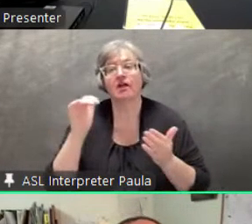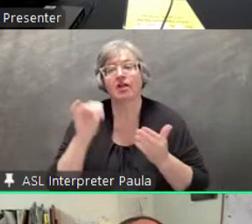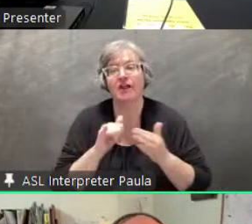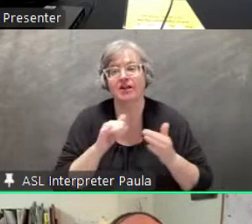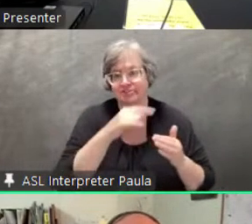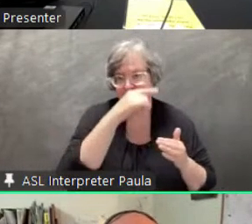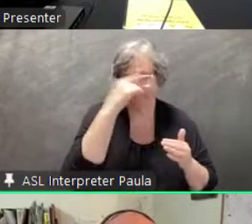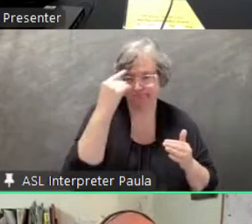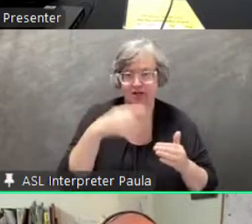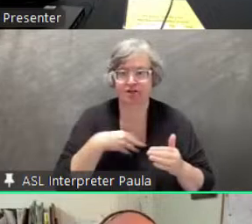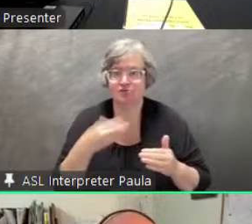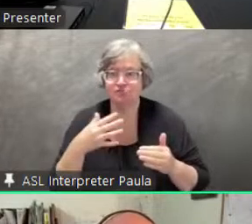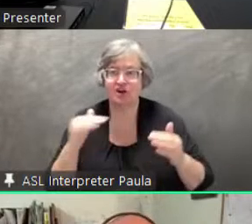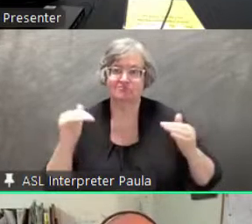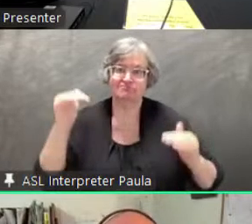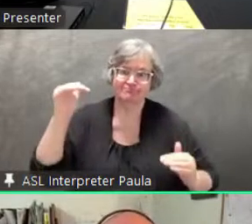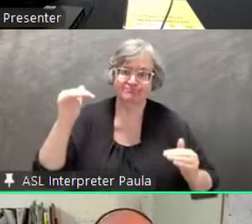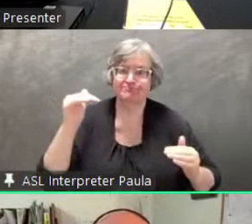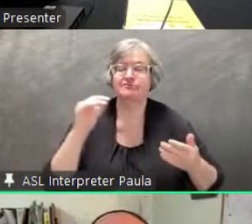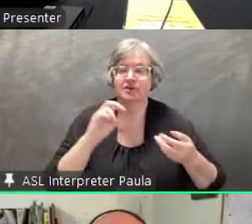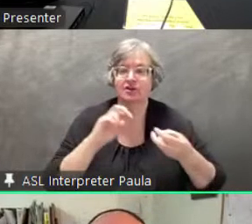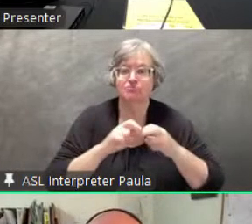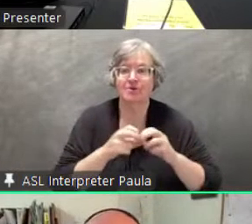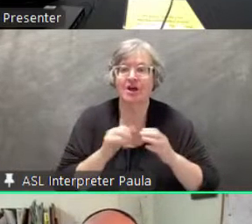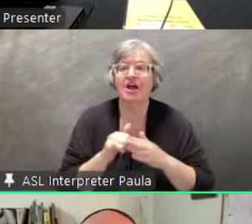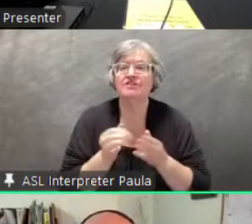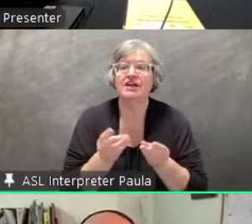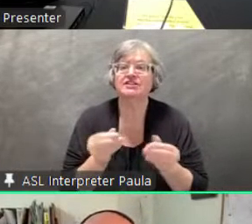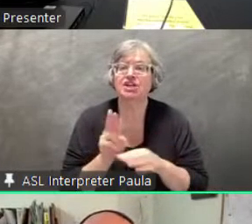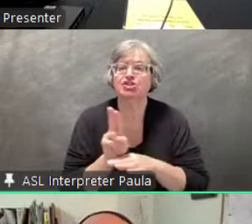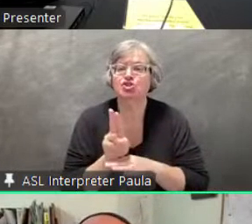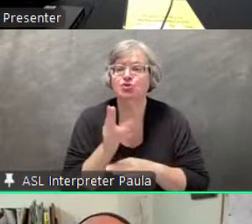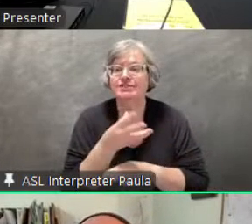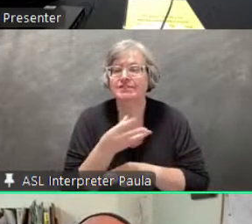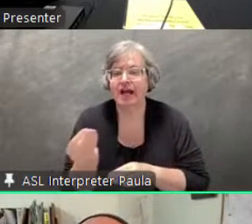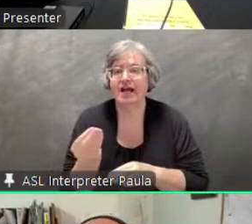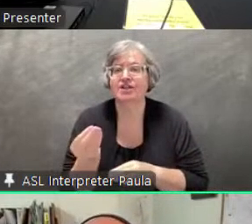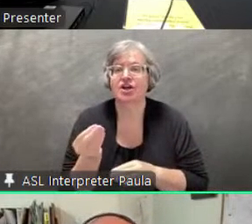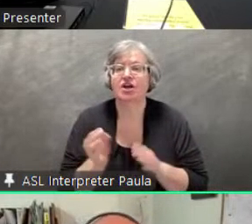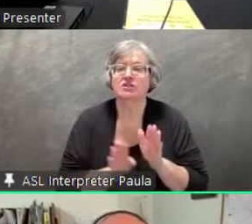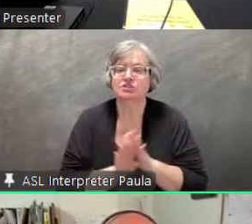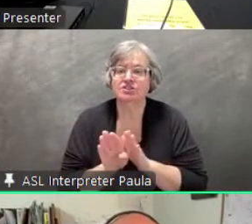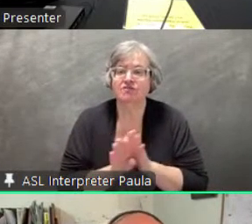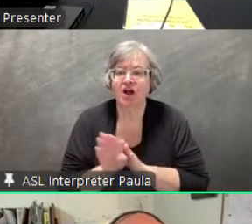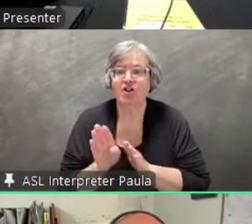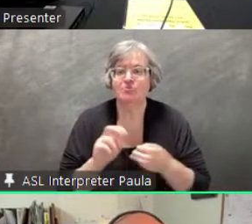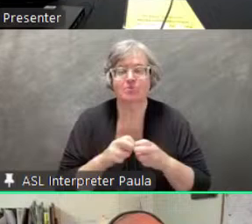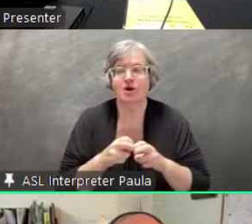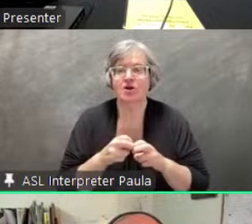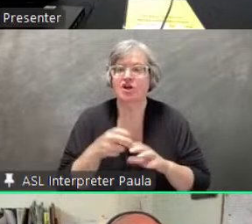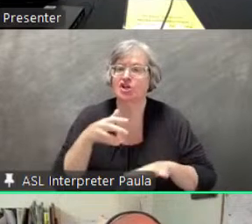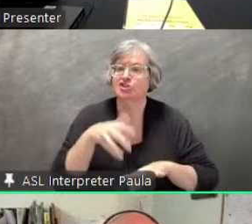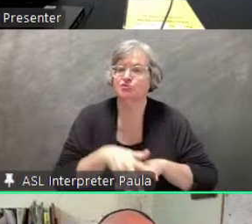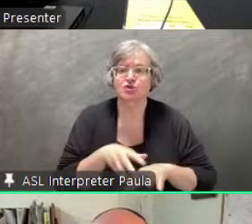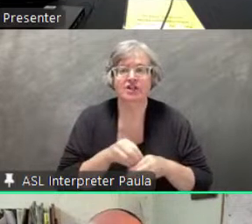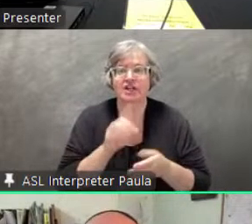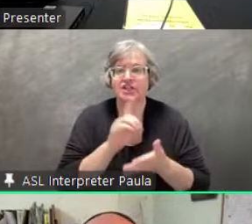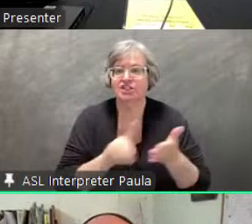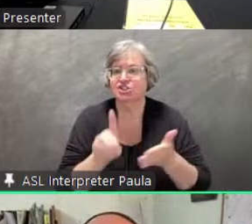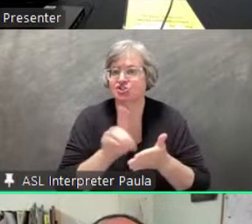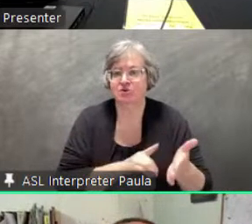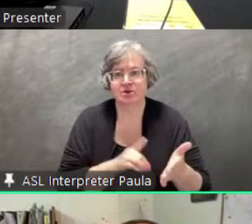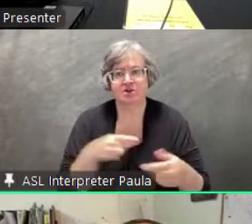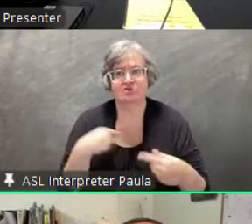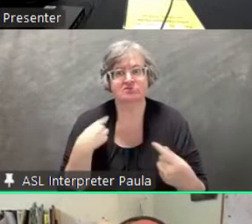Now, obviously, this is a land use and development problem rooted in historic discrimination. I don't need to tell you about that, but it is